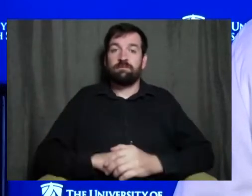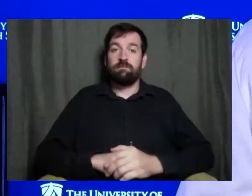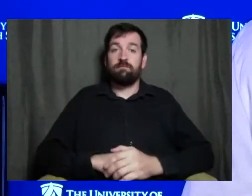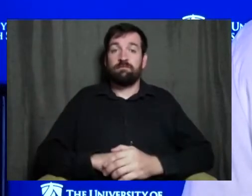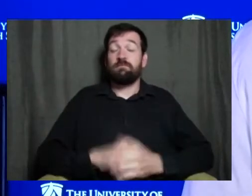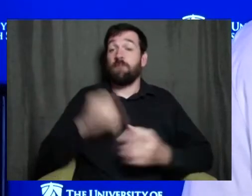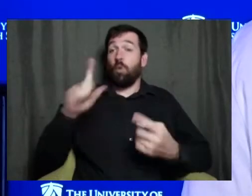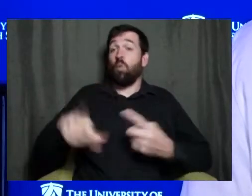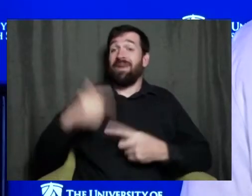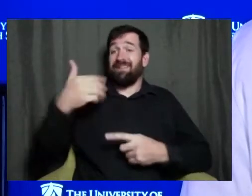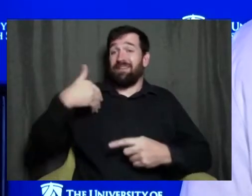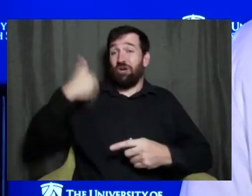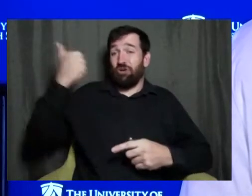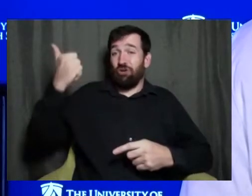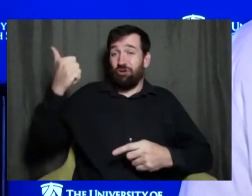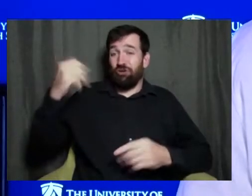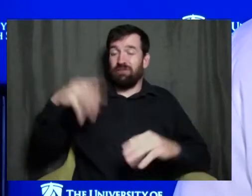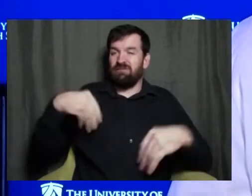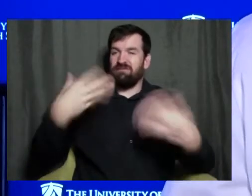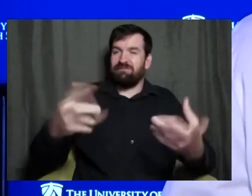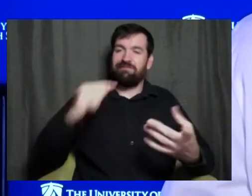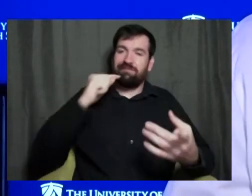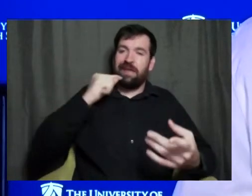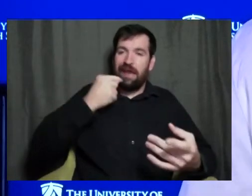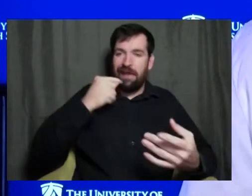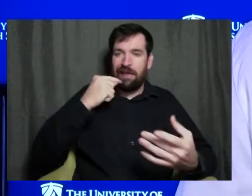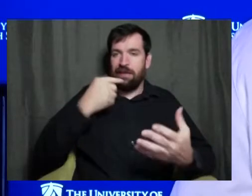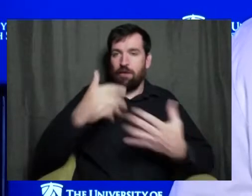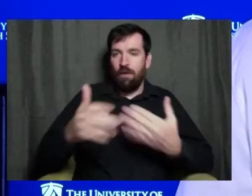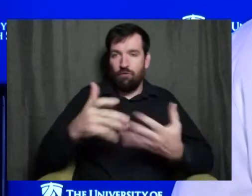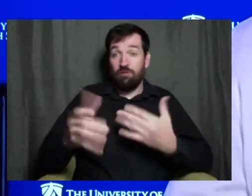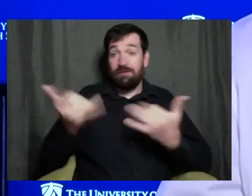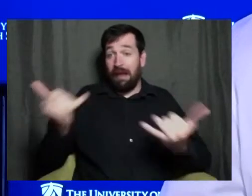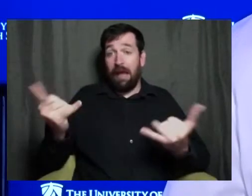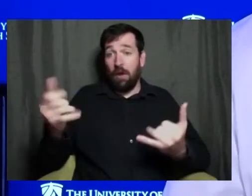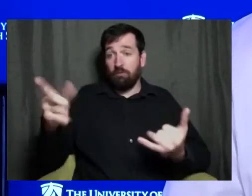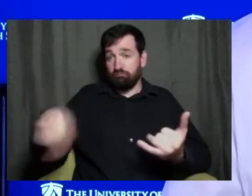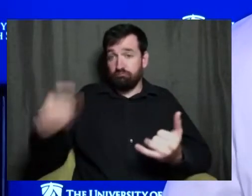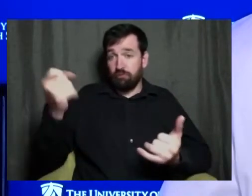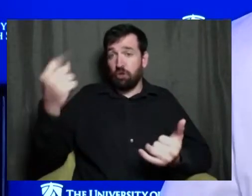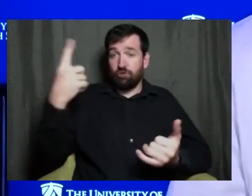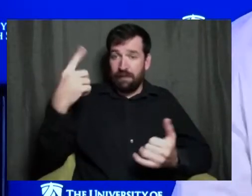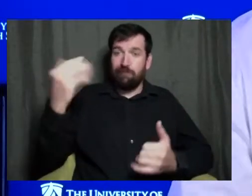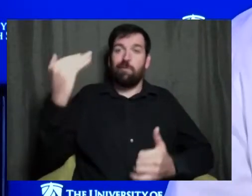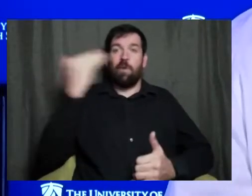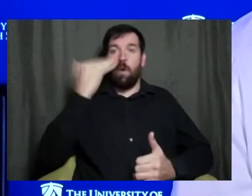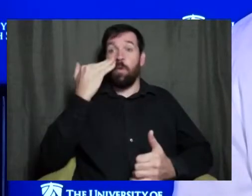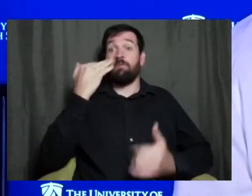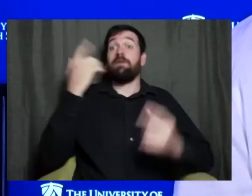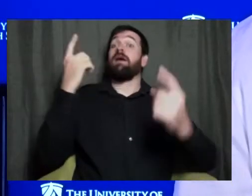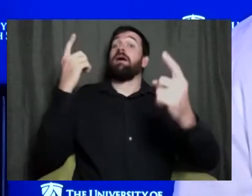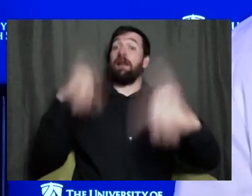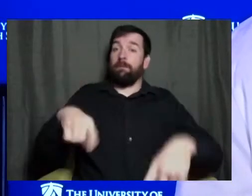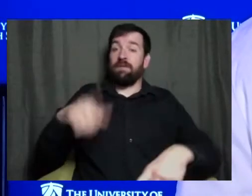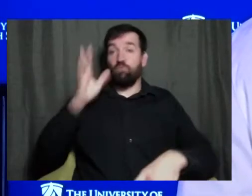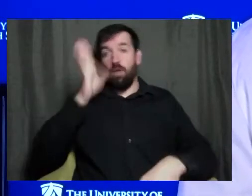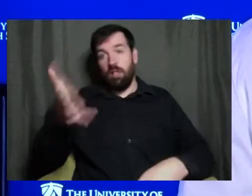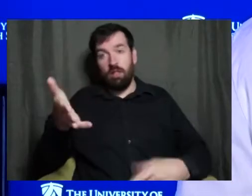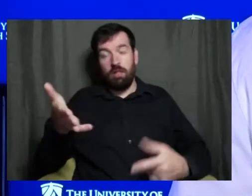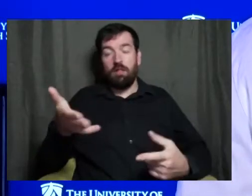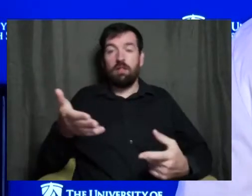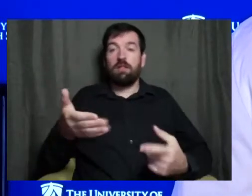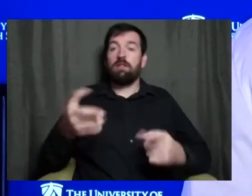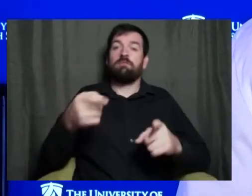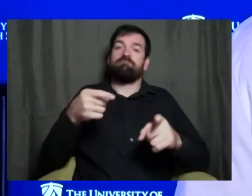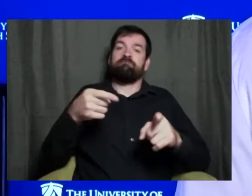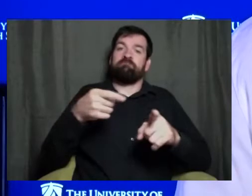younger, we got them some candy or whatever afterward. But now they just understand and know this is what has to happen. And hopefully, I think the main part is